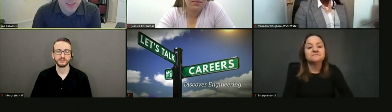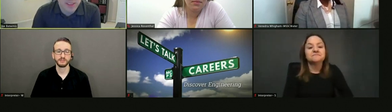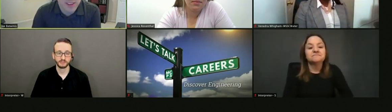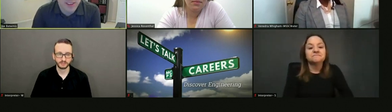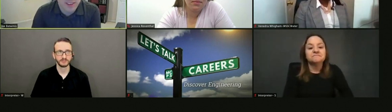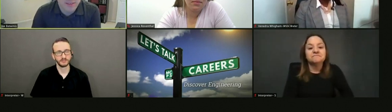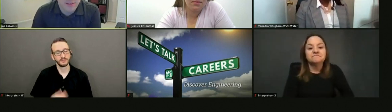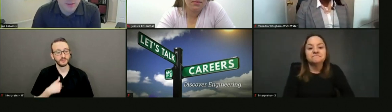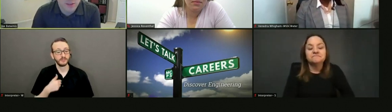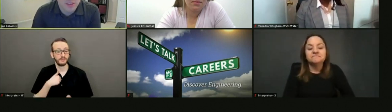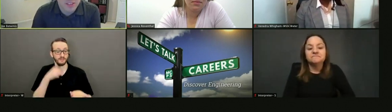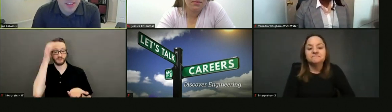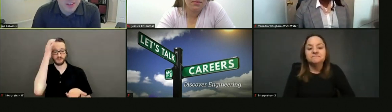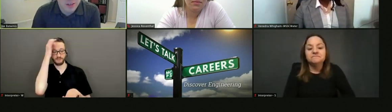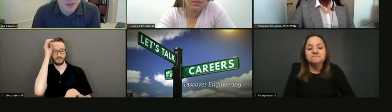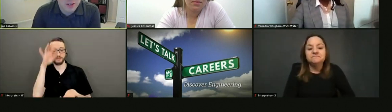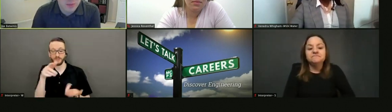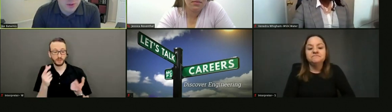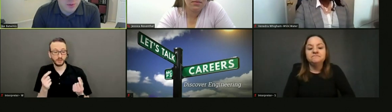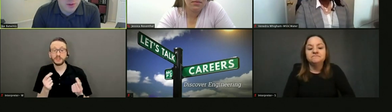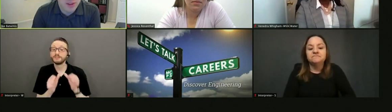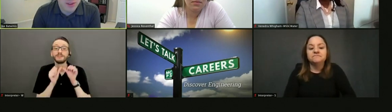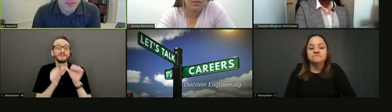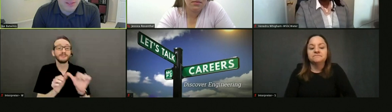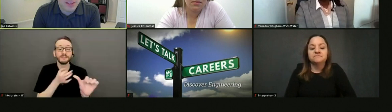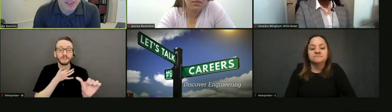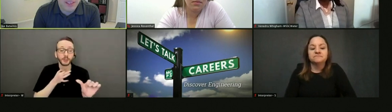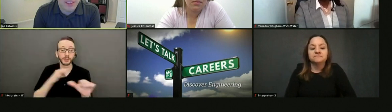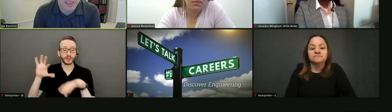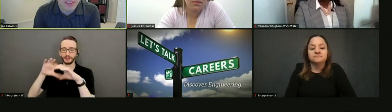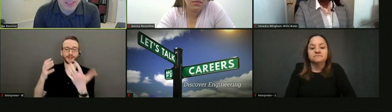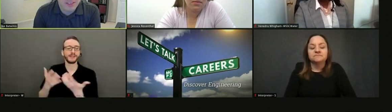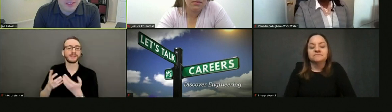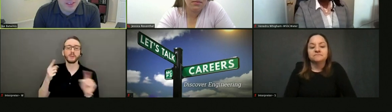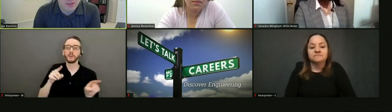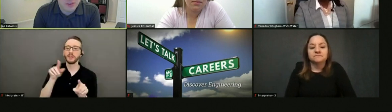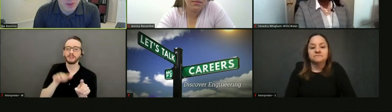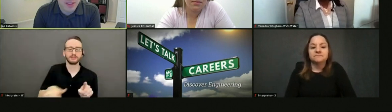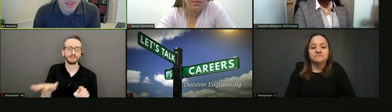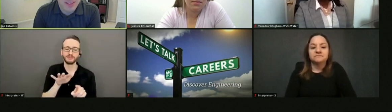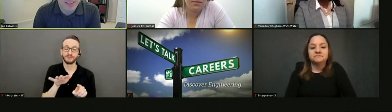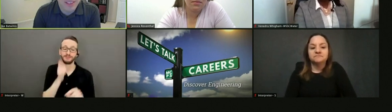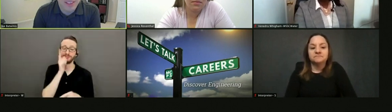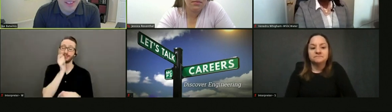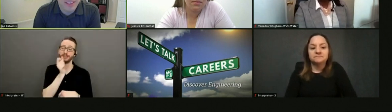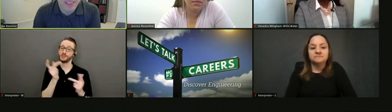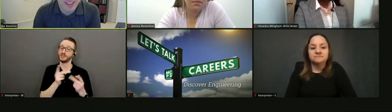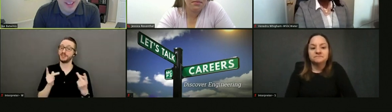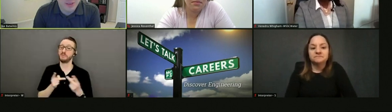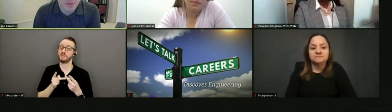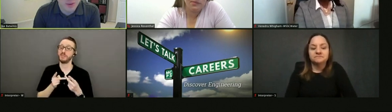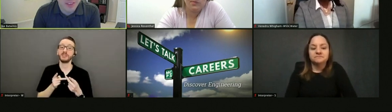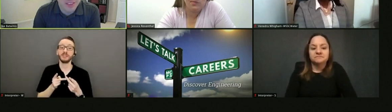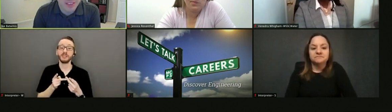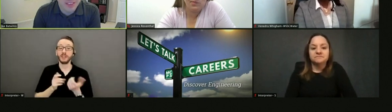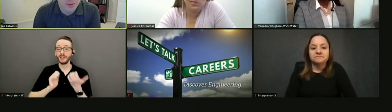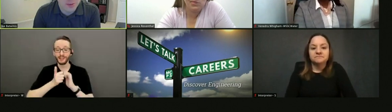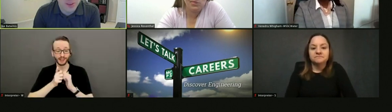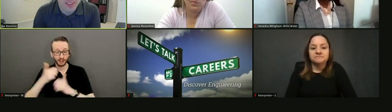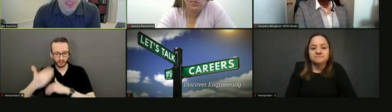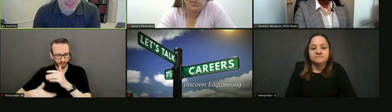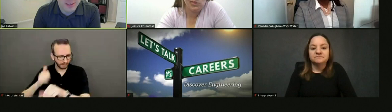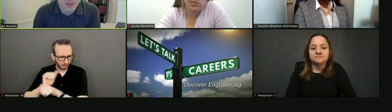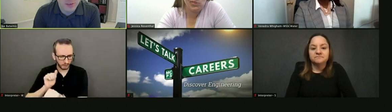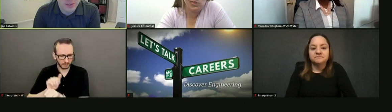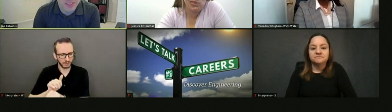would say just stay curious about the world around you. It's an interesting place, and how stuff works is